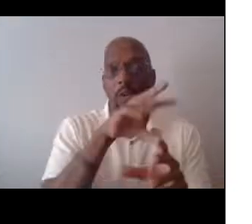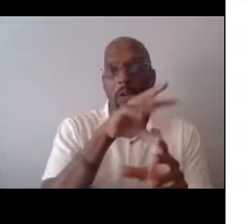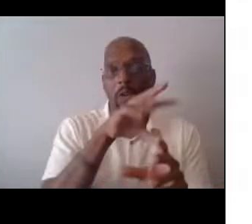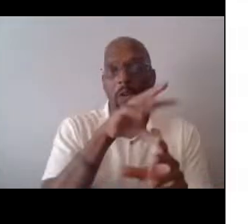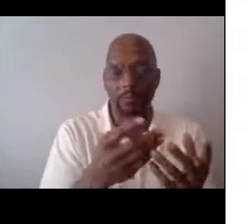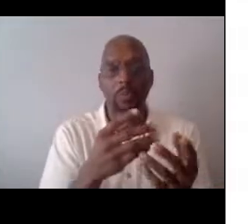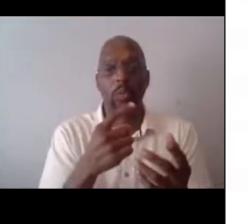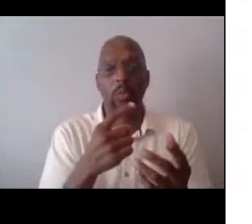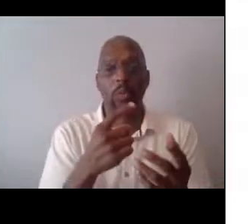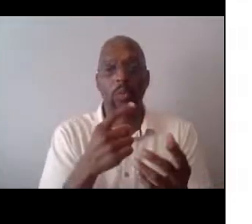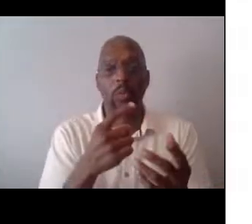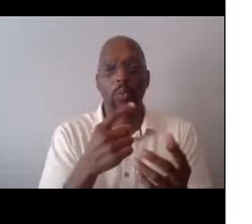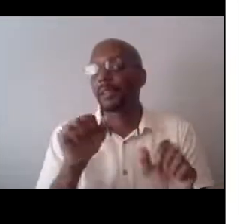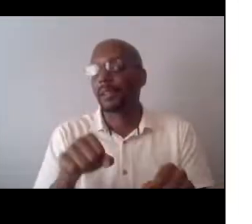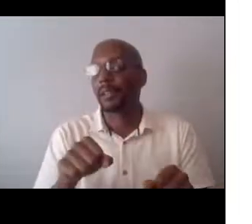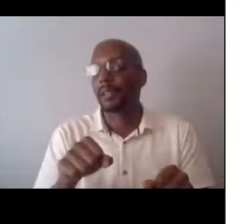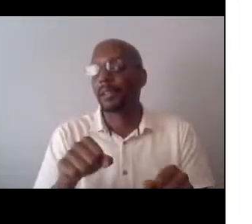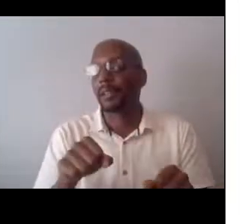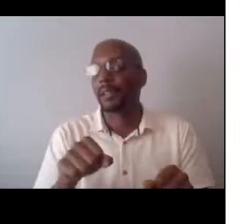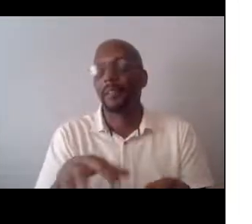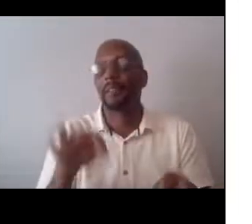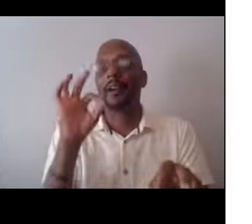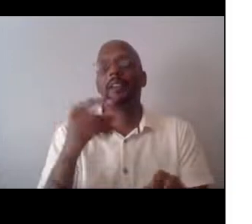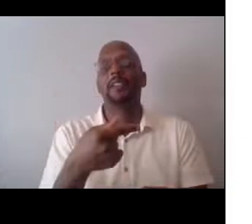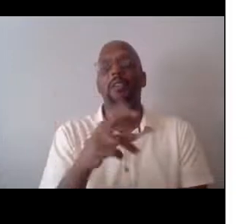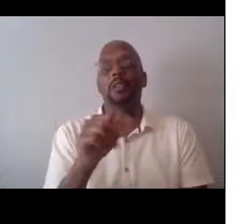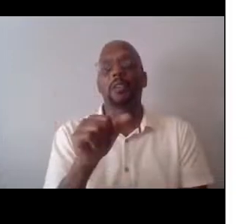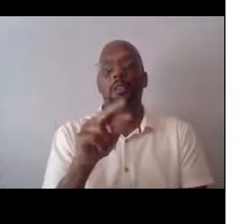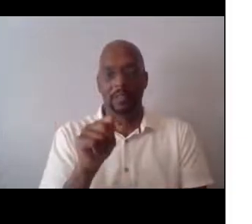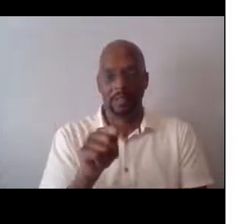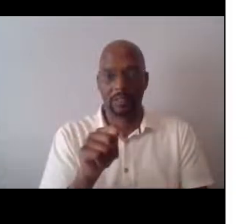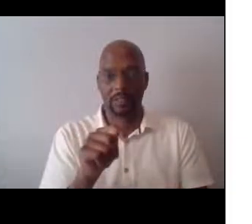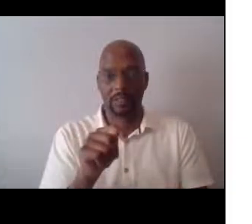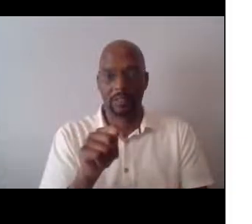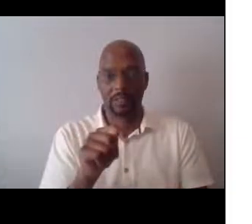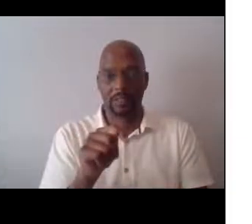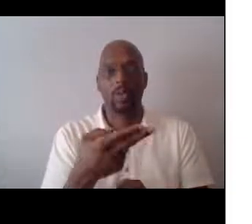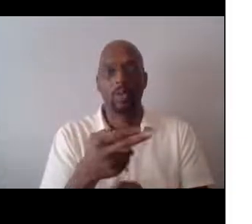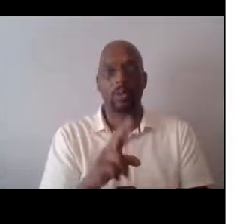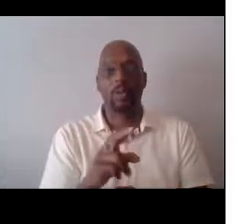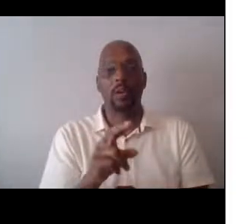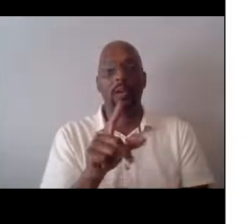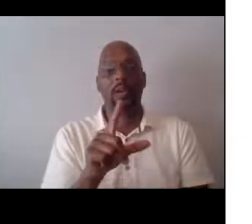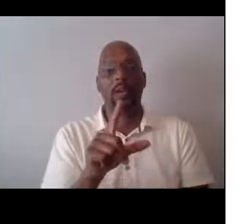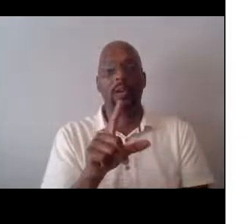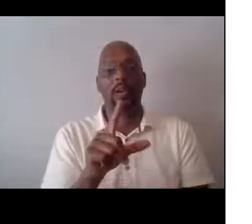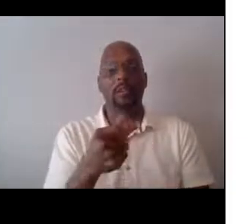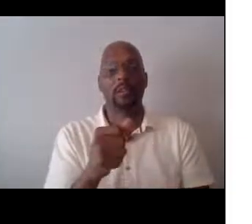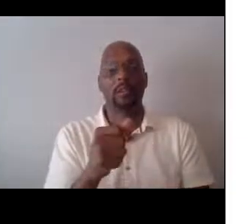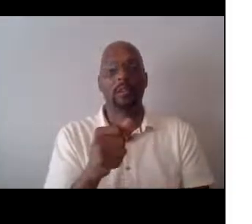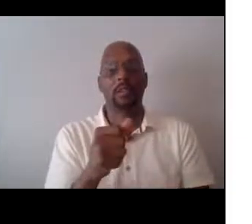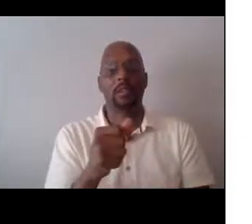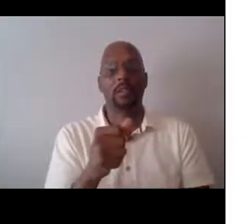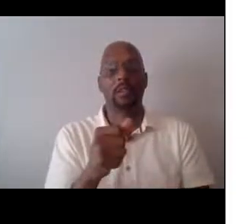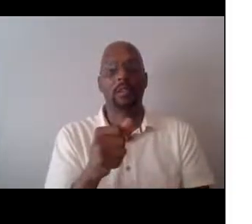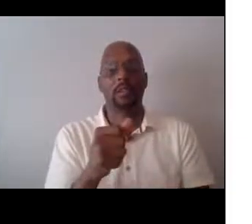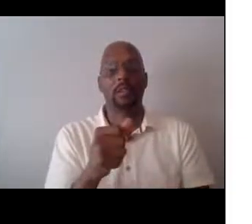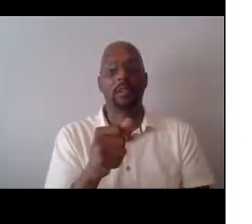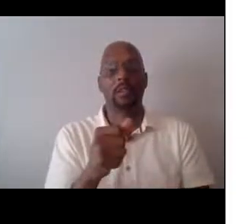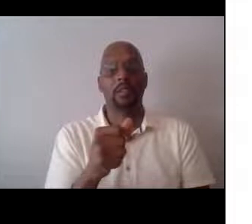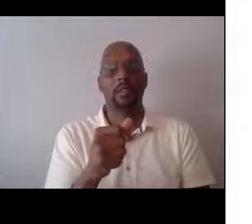to find a grant through the Resources Legacy Fund, so thank you to them. And it will be distributed by the